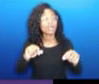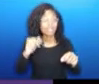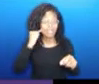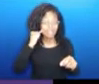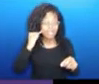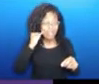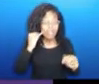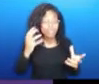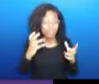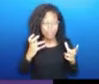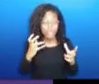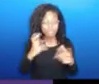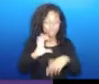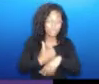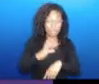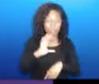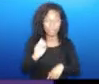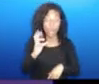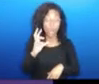an entrepreneur.